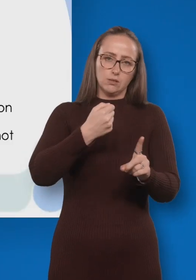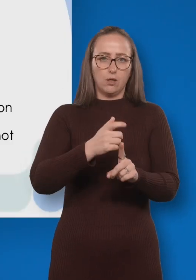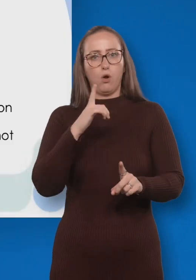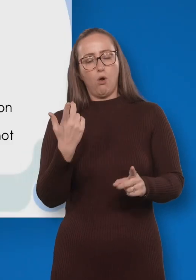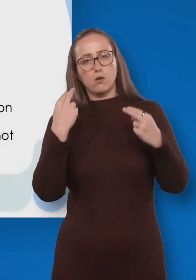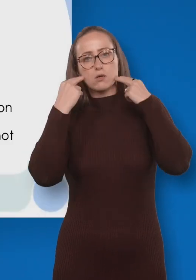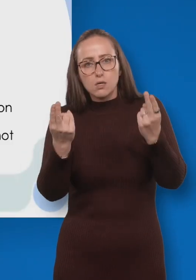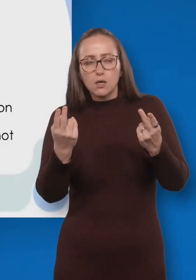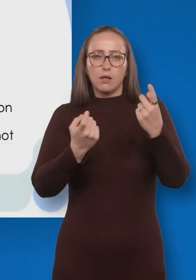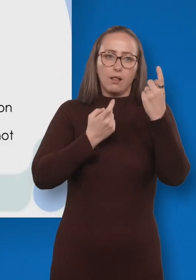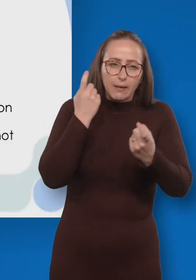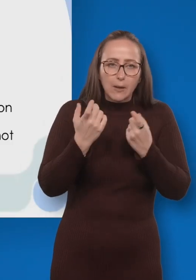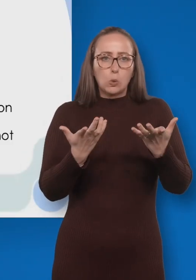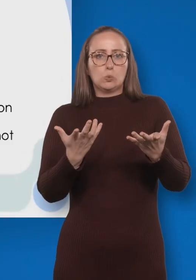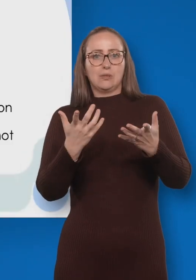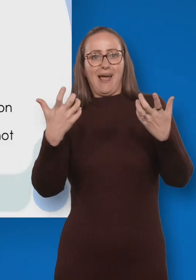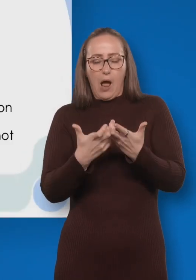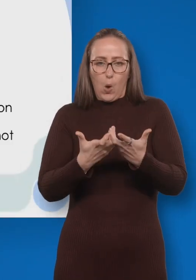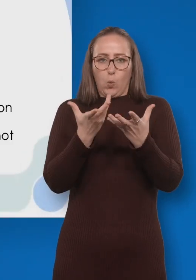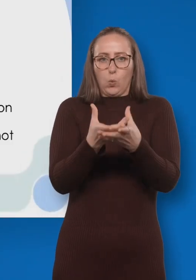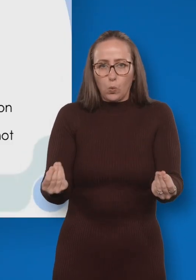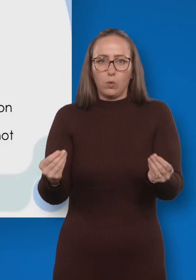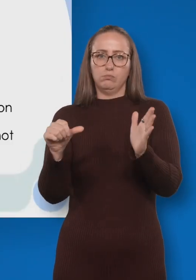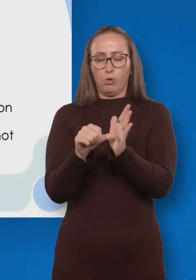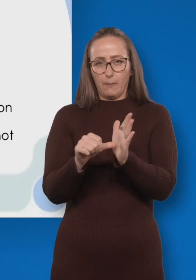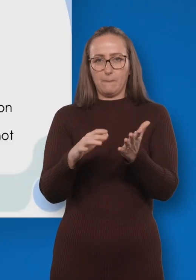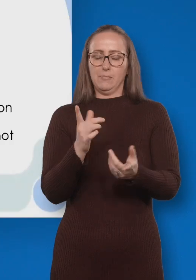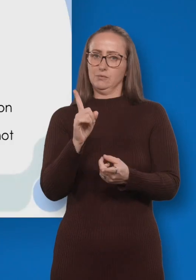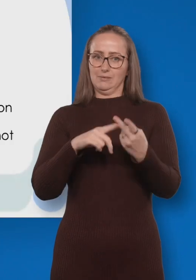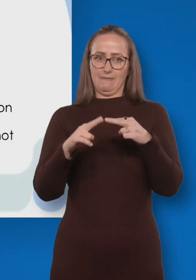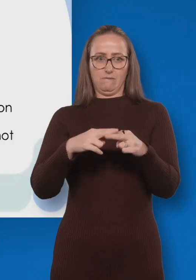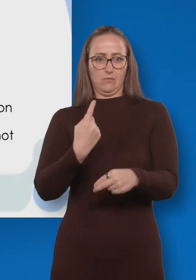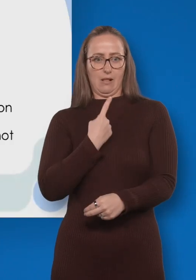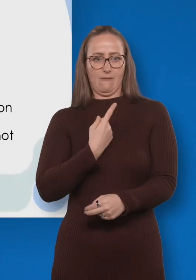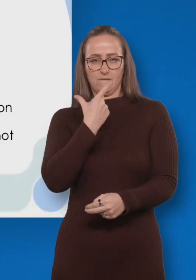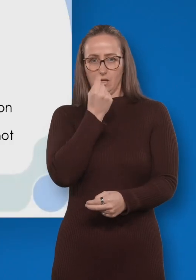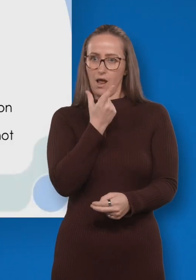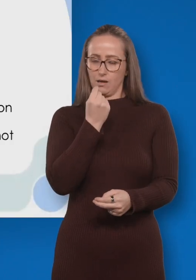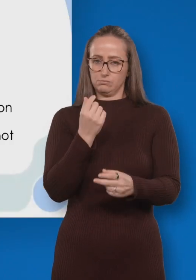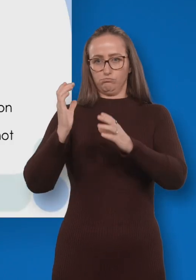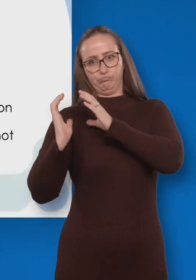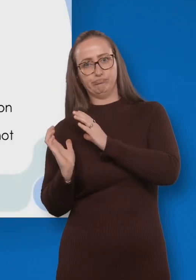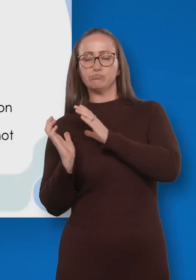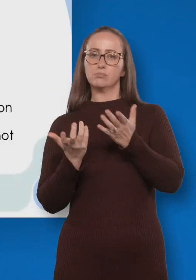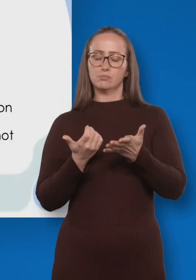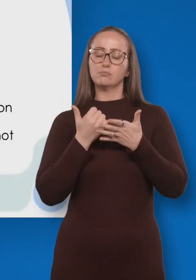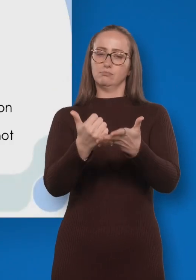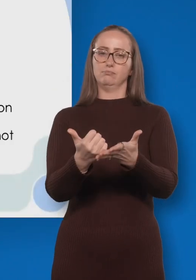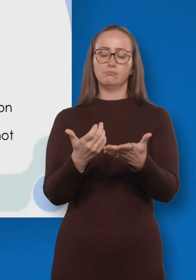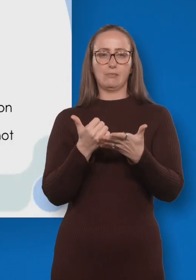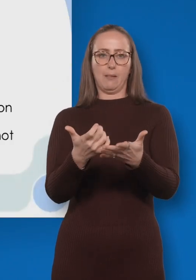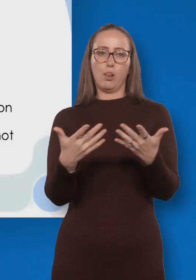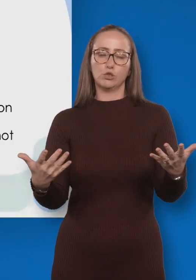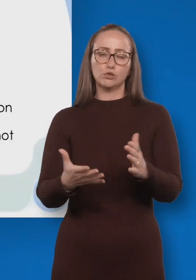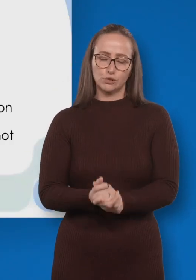or having to think about what they need. Whereas if you can take some of that load off them, then that can be a big